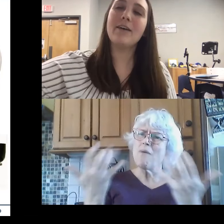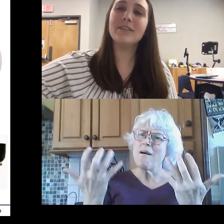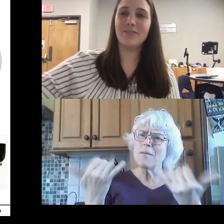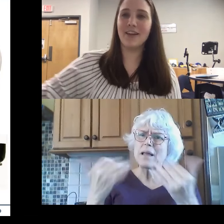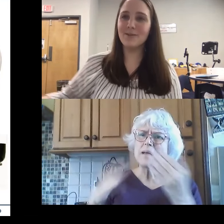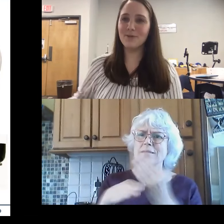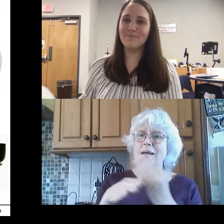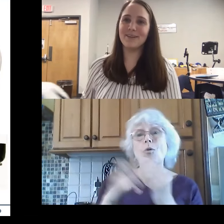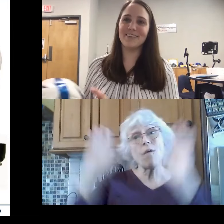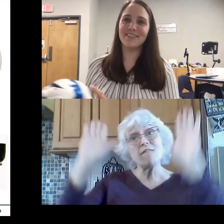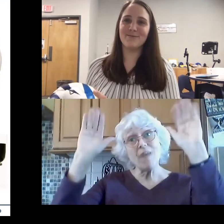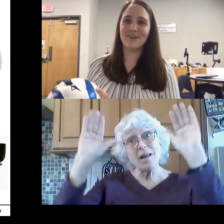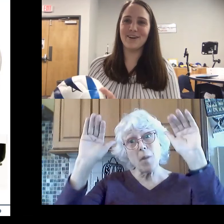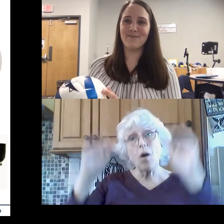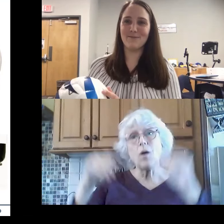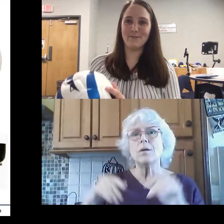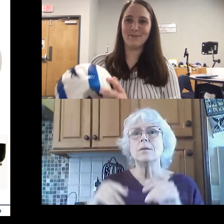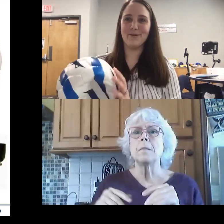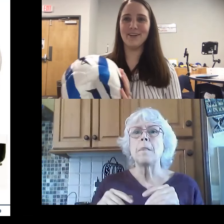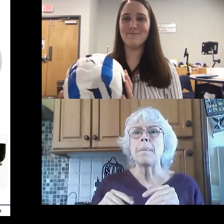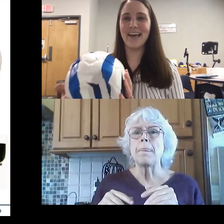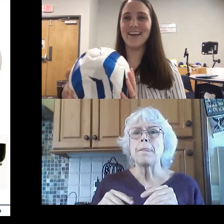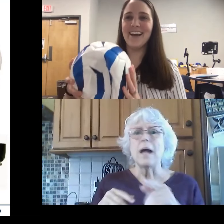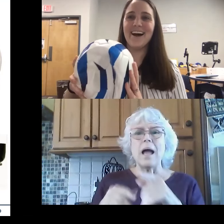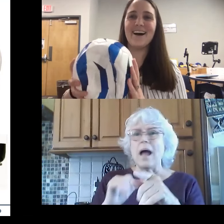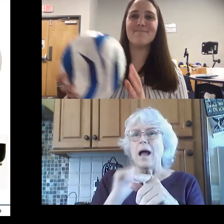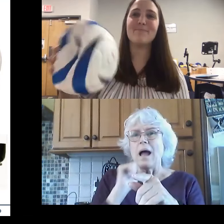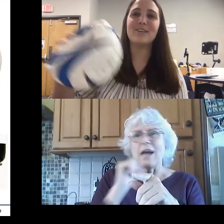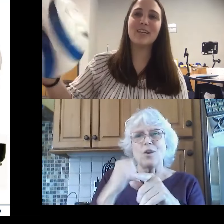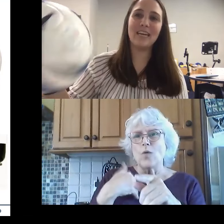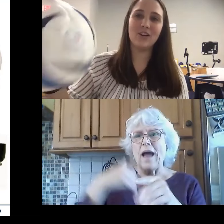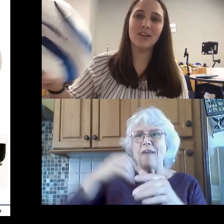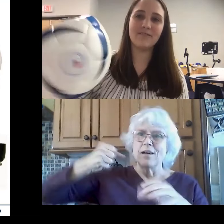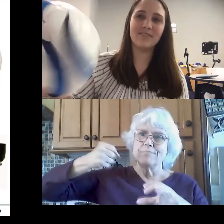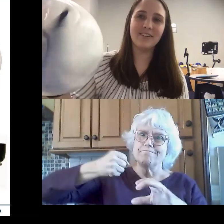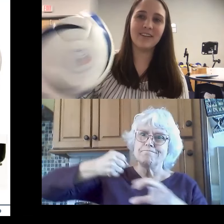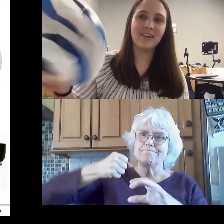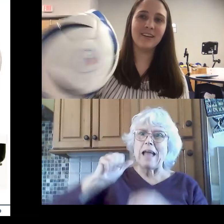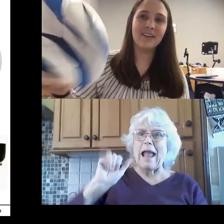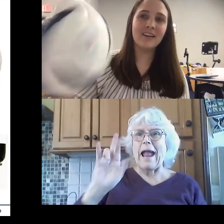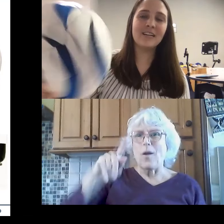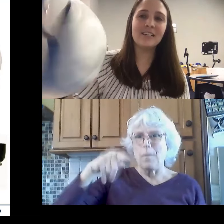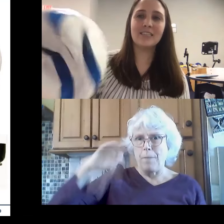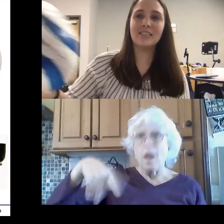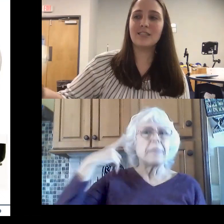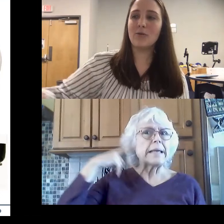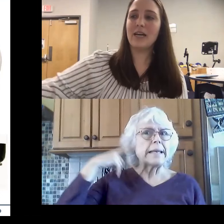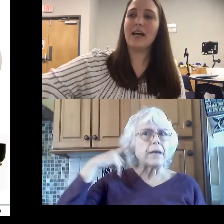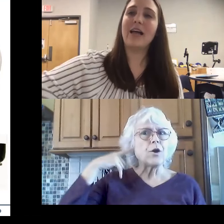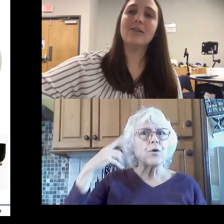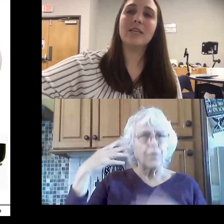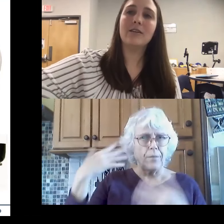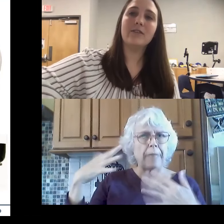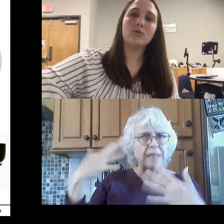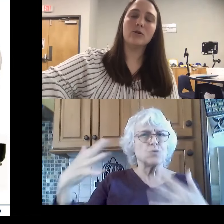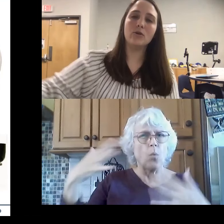We have a deflated one because we don't have a pump to blow it up yet. Um, but you can hear it. So it